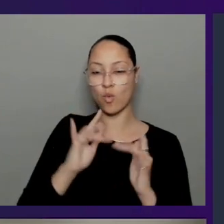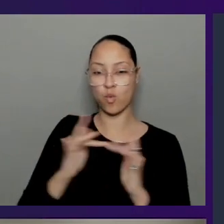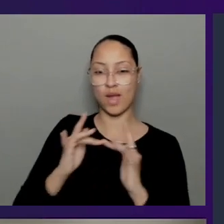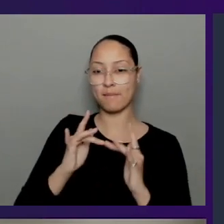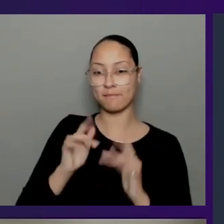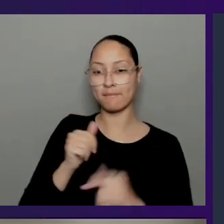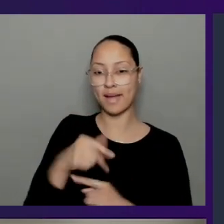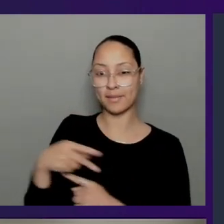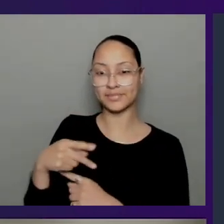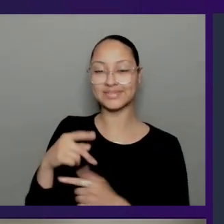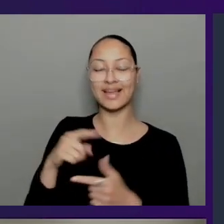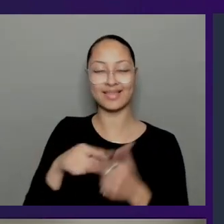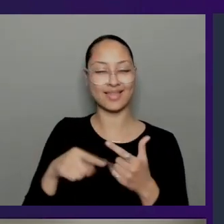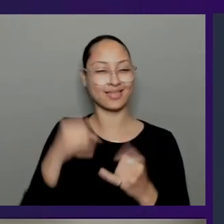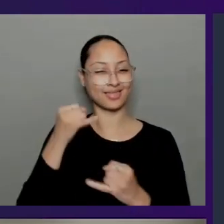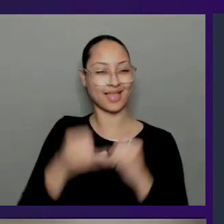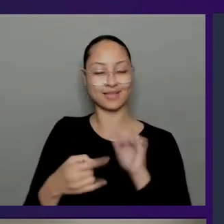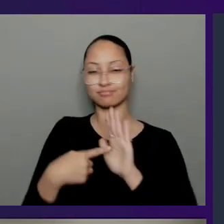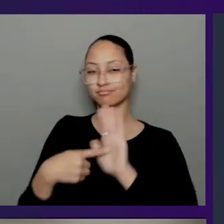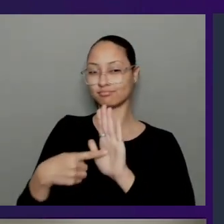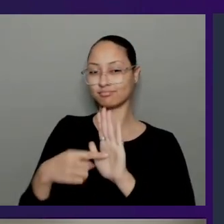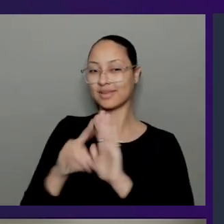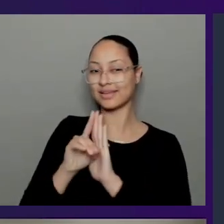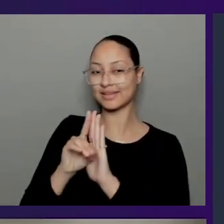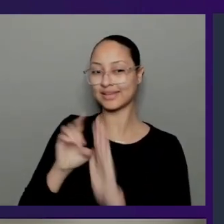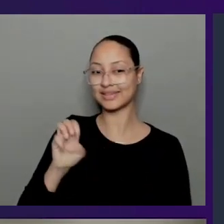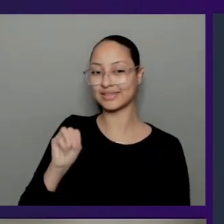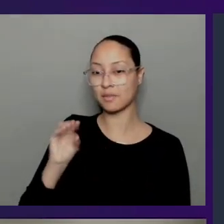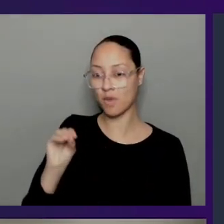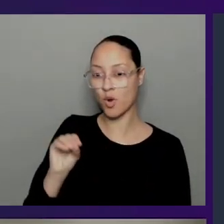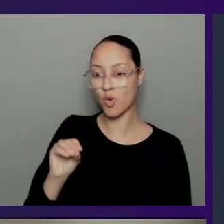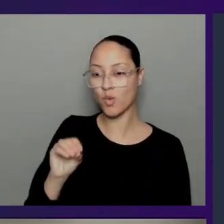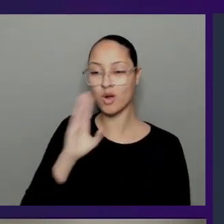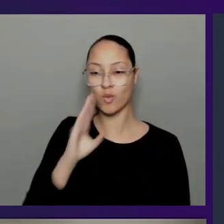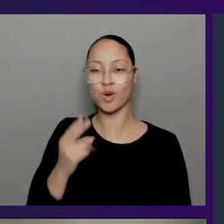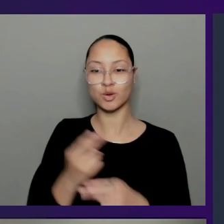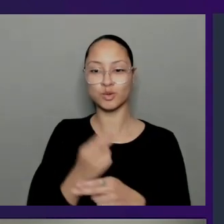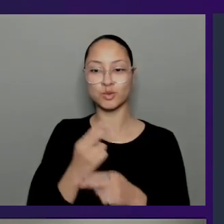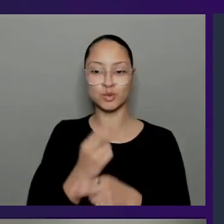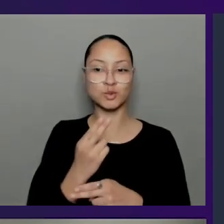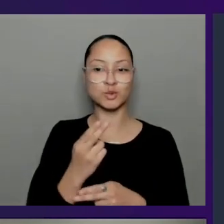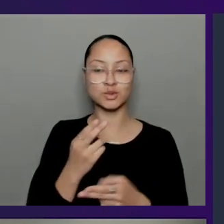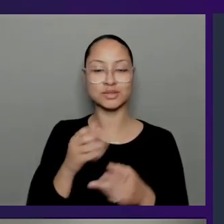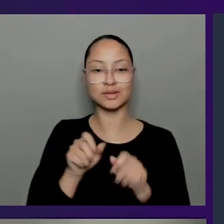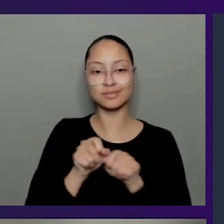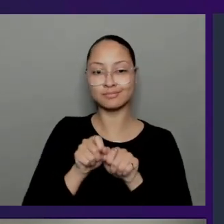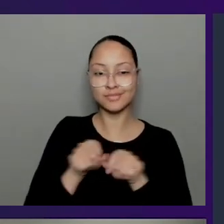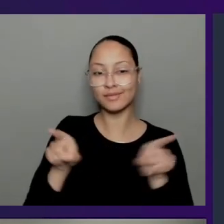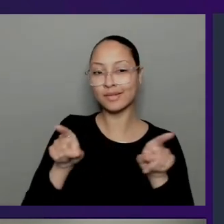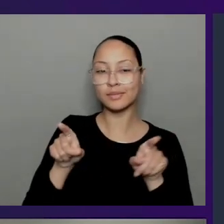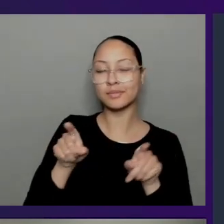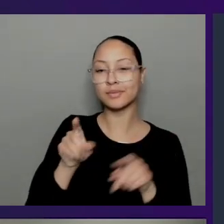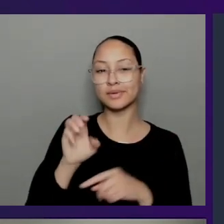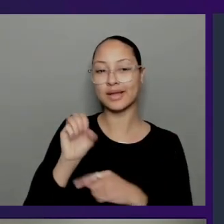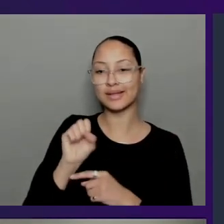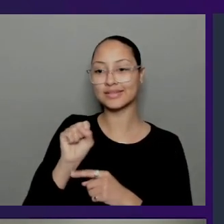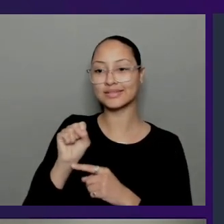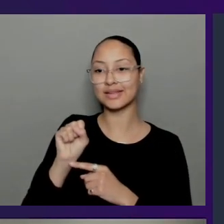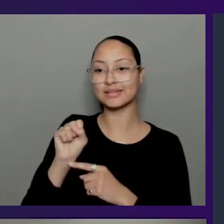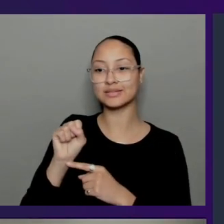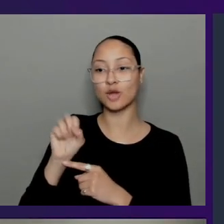deploy a Next.js application that uses SSR to Amplify Hosting.